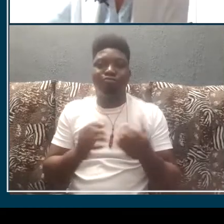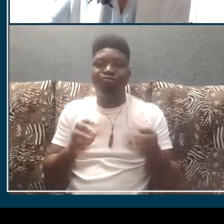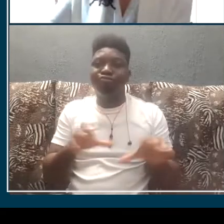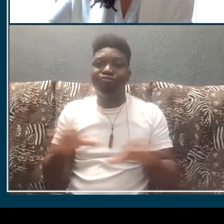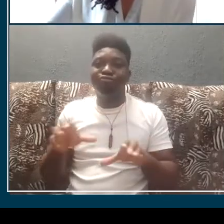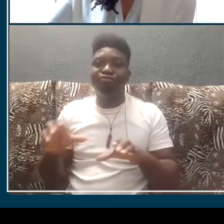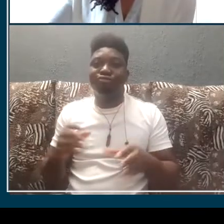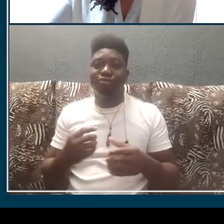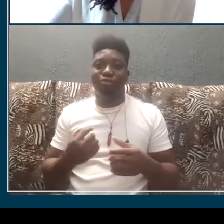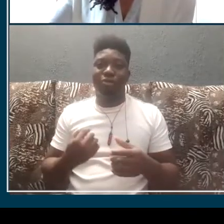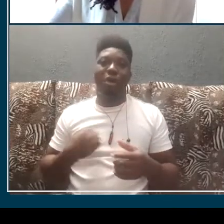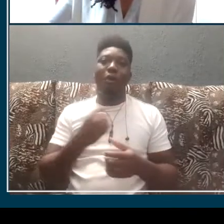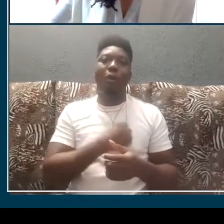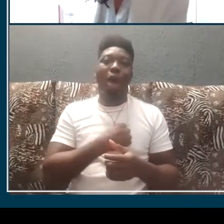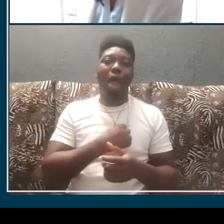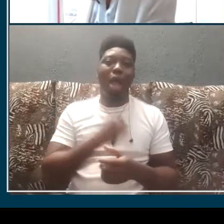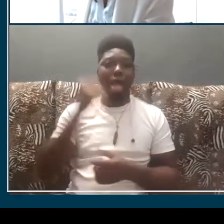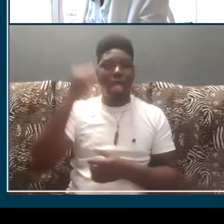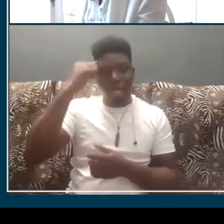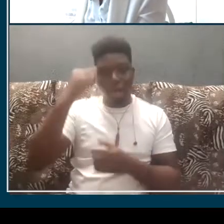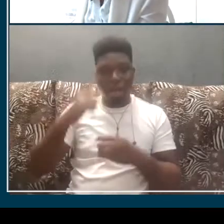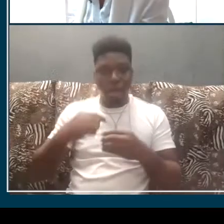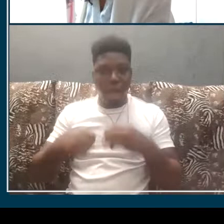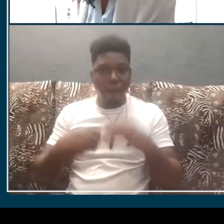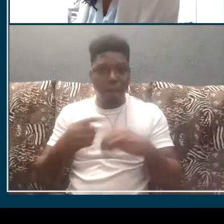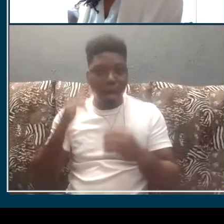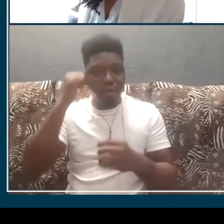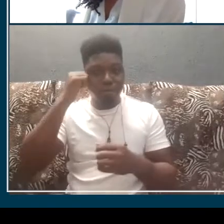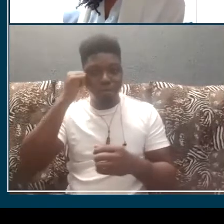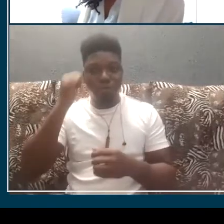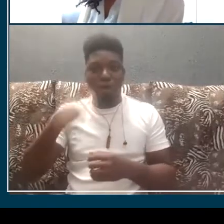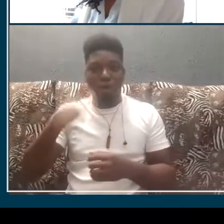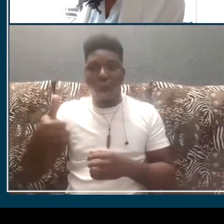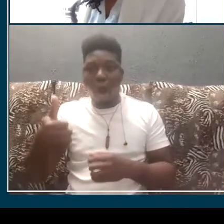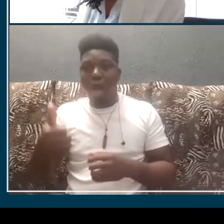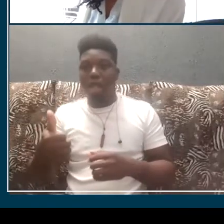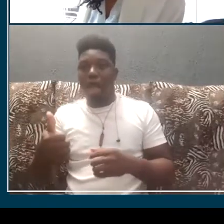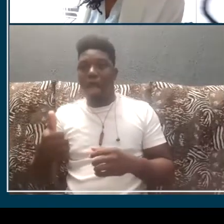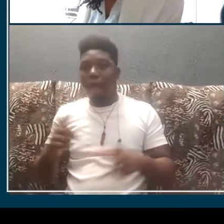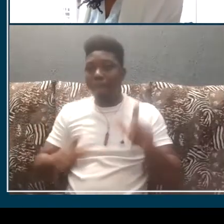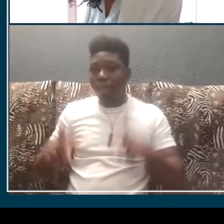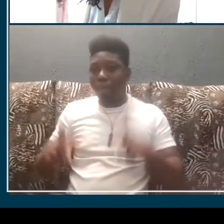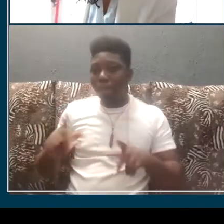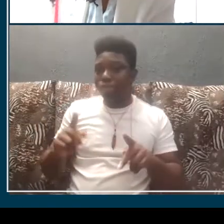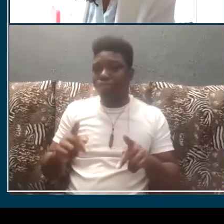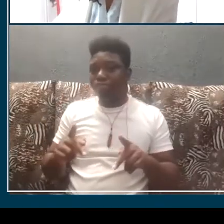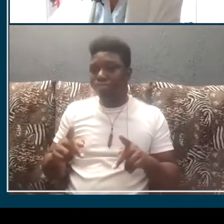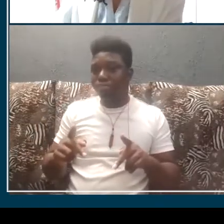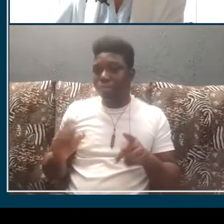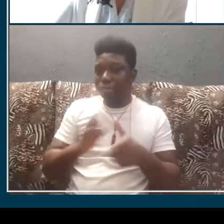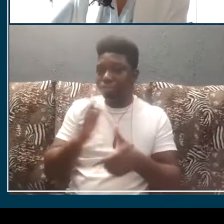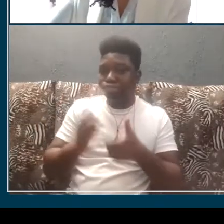we think about other people, either blind, visually impaired,